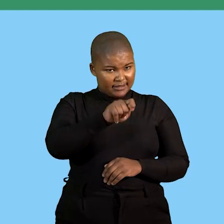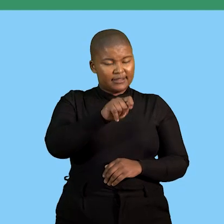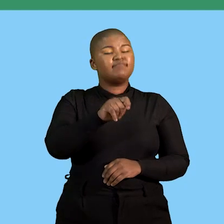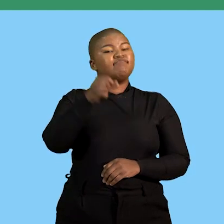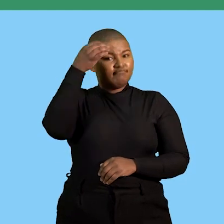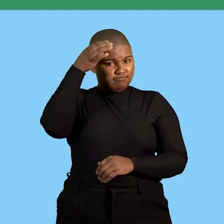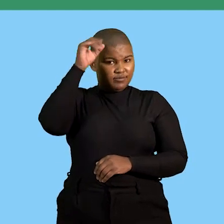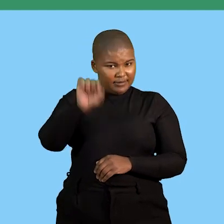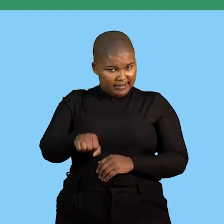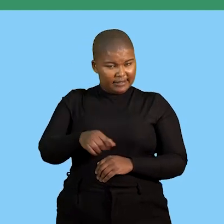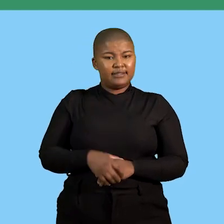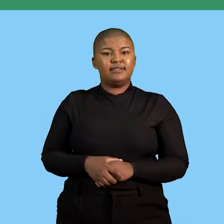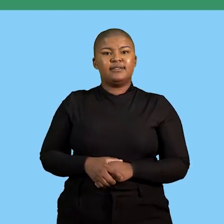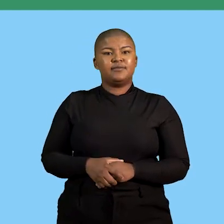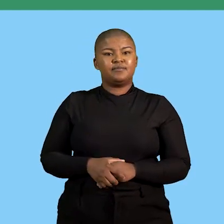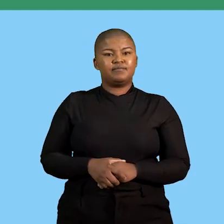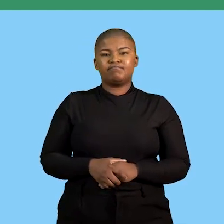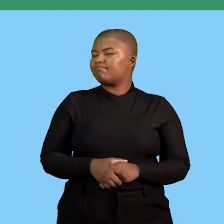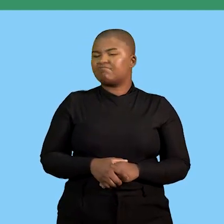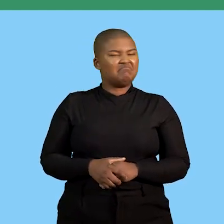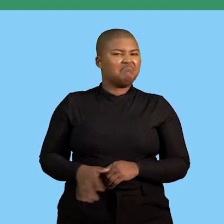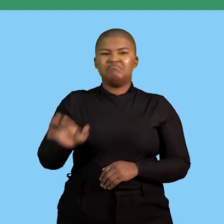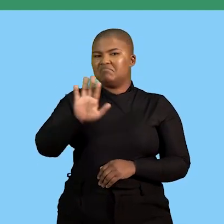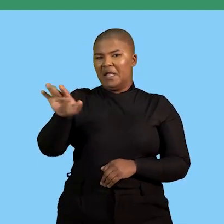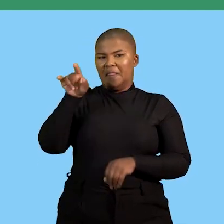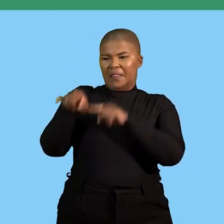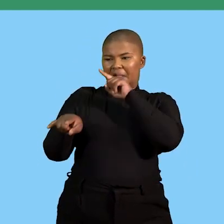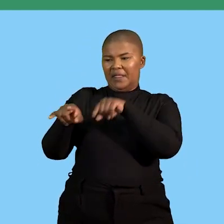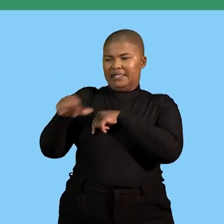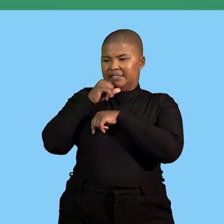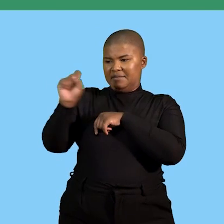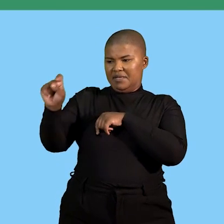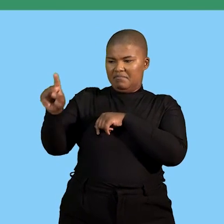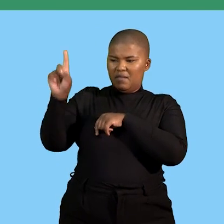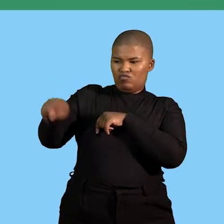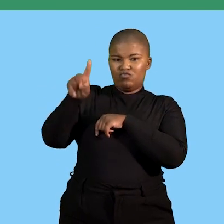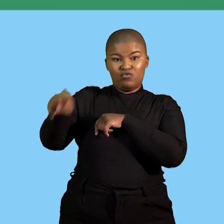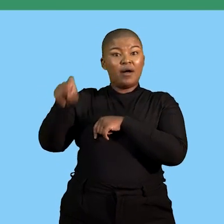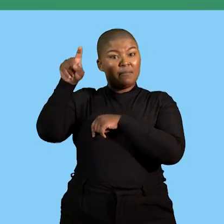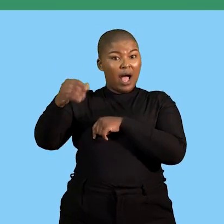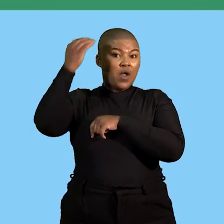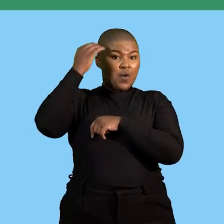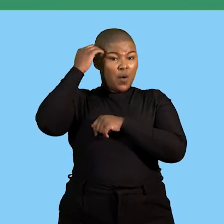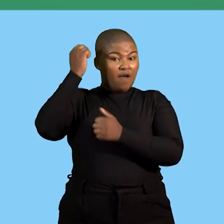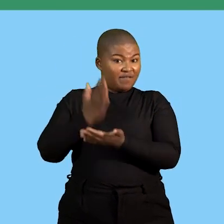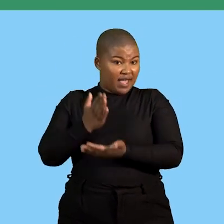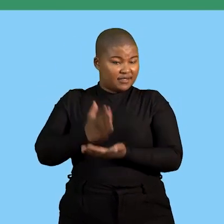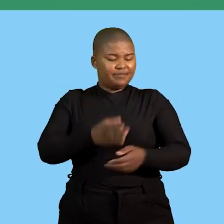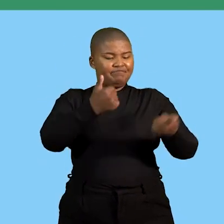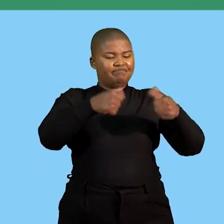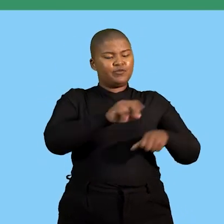you deal with such? Do not accuse an expert of being incorrect and know your facts. And then when you're looking